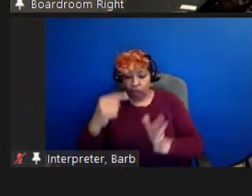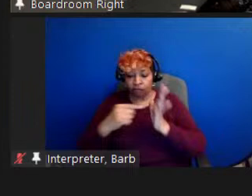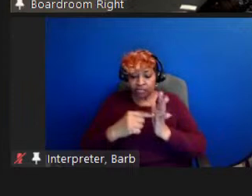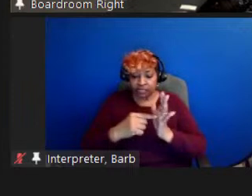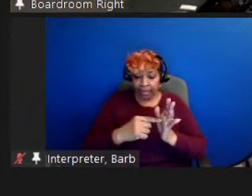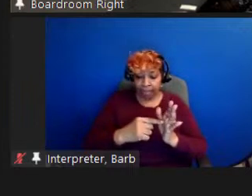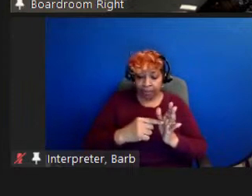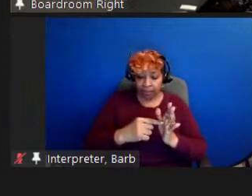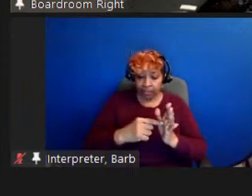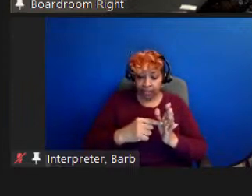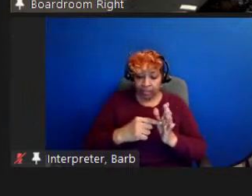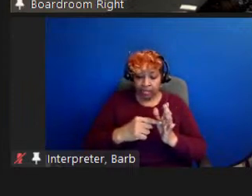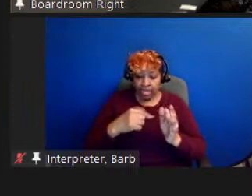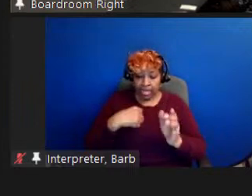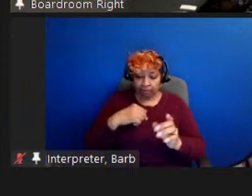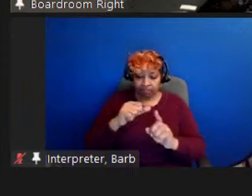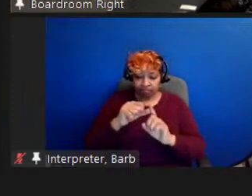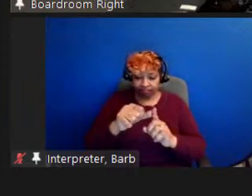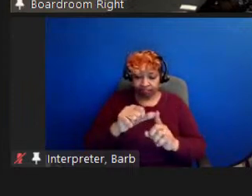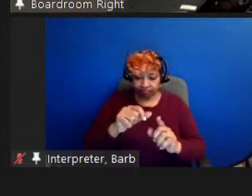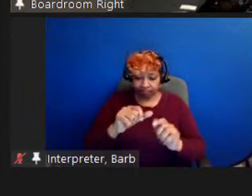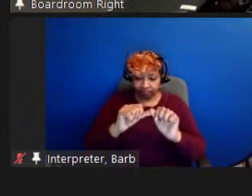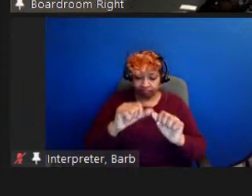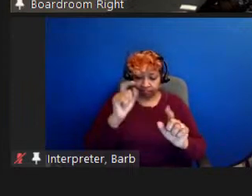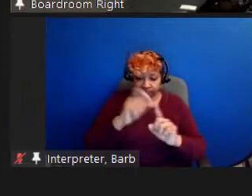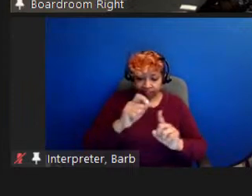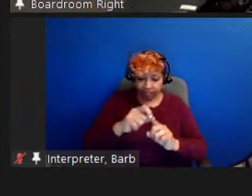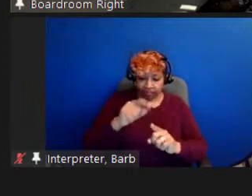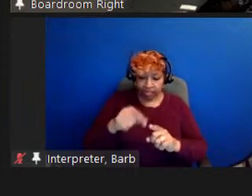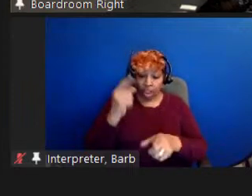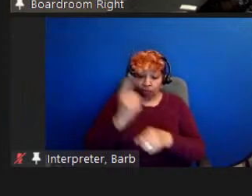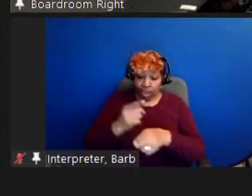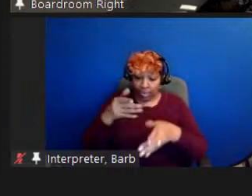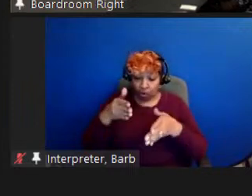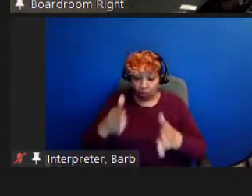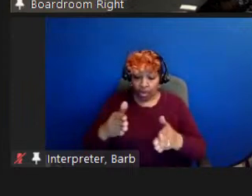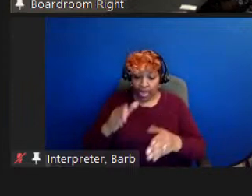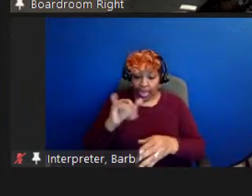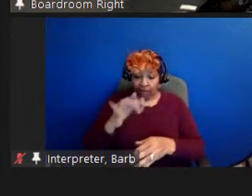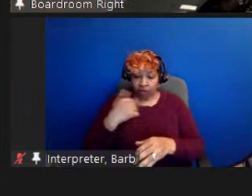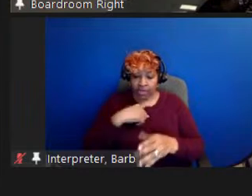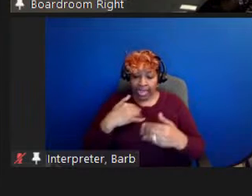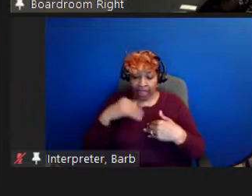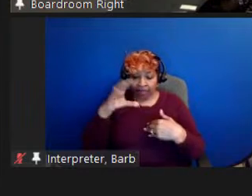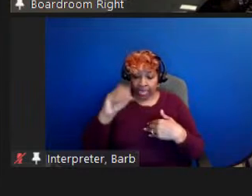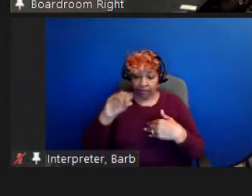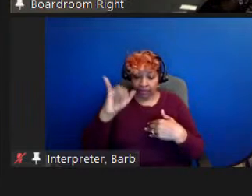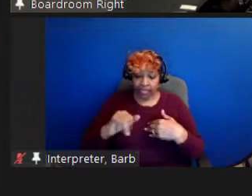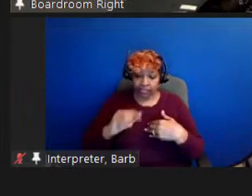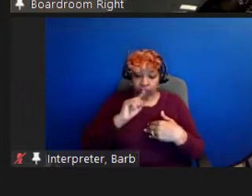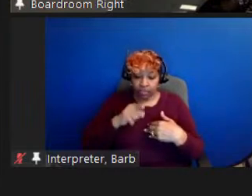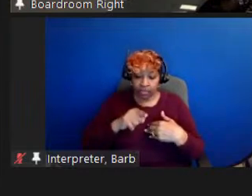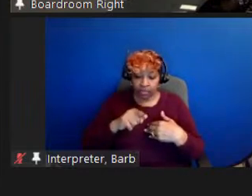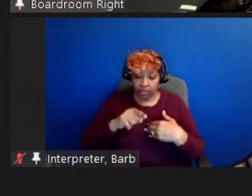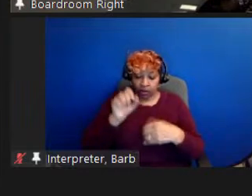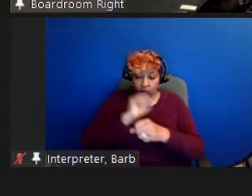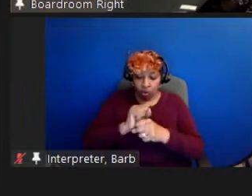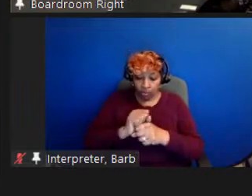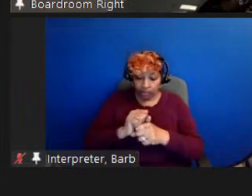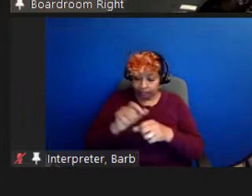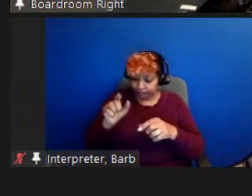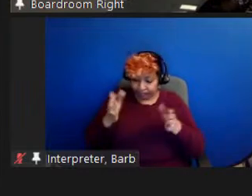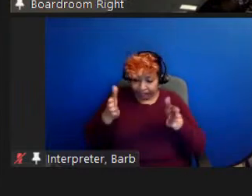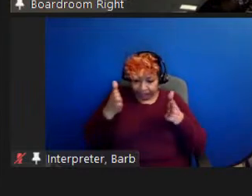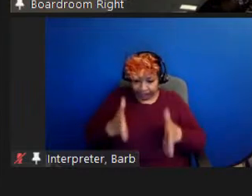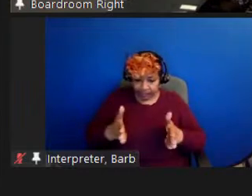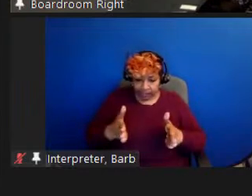way intrusion. If we have a company that literally is going to be working right next to the third rail, there's obviously a lot more questions and insurance and things that need to